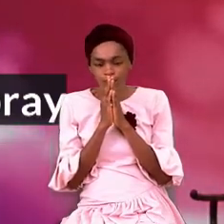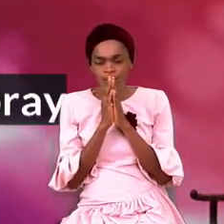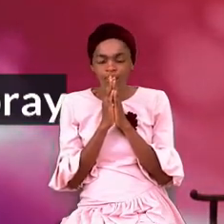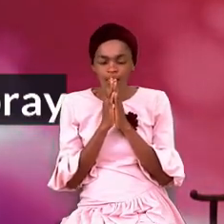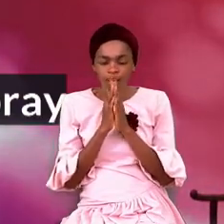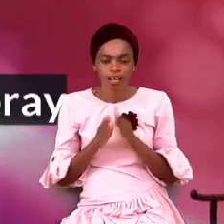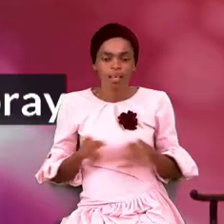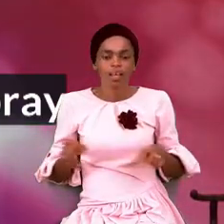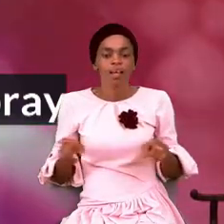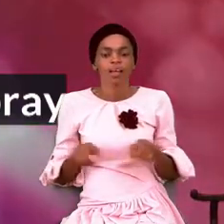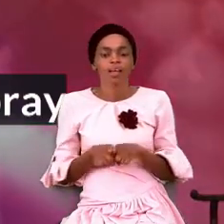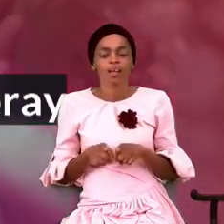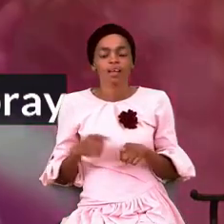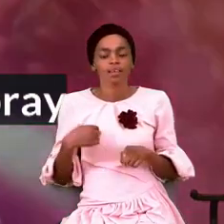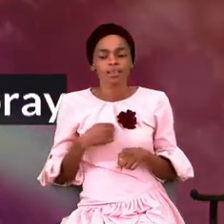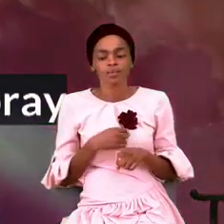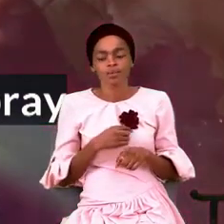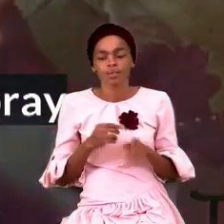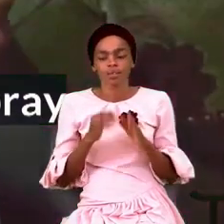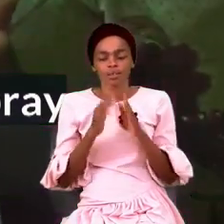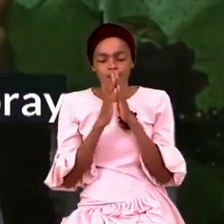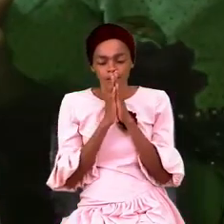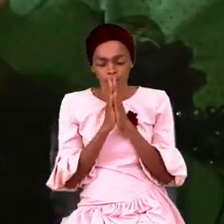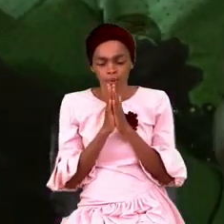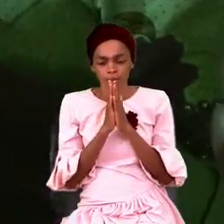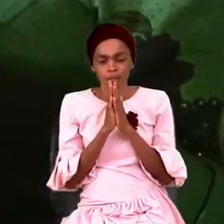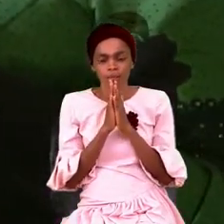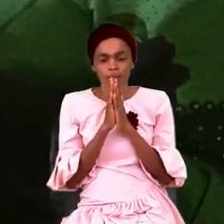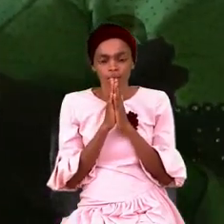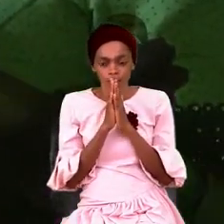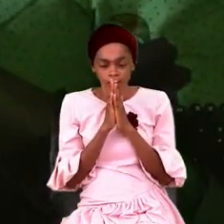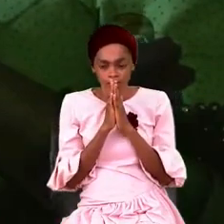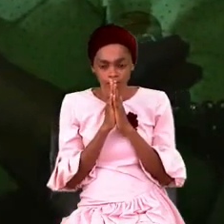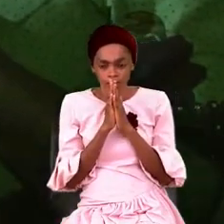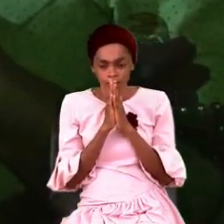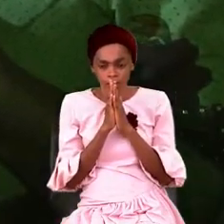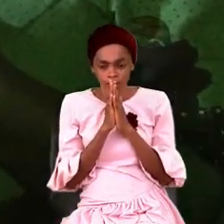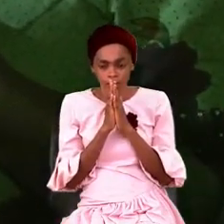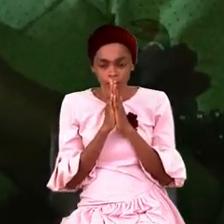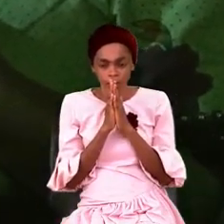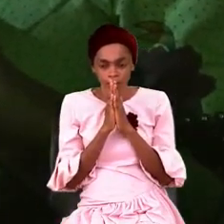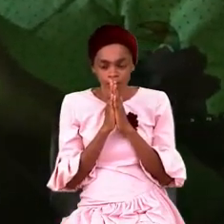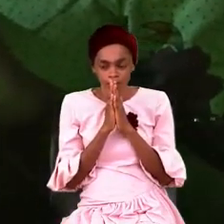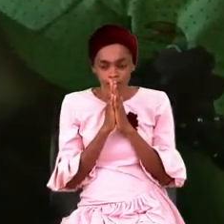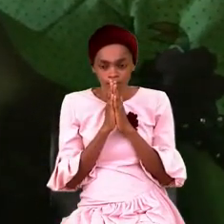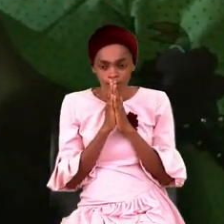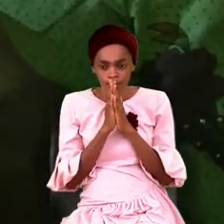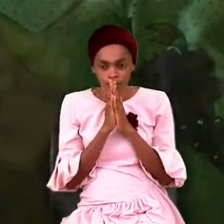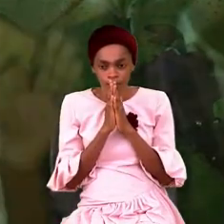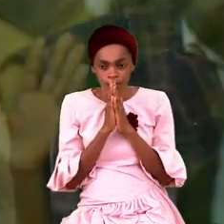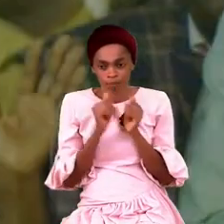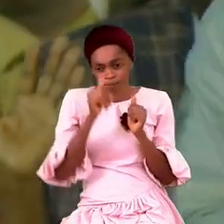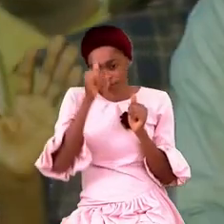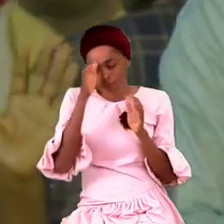Father God, we lift our voices to you tonight. We know that your power never fails.